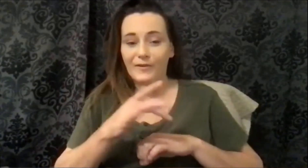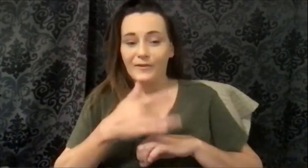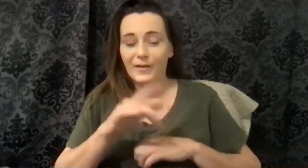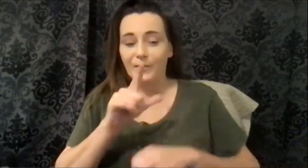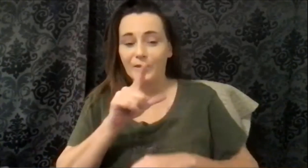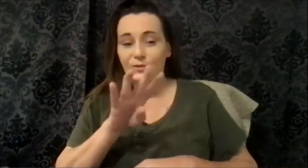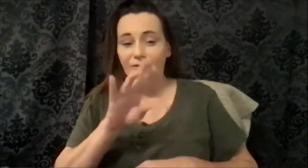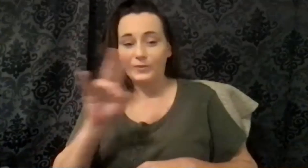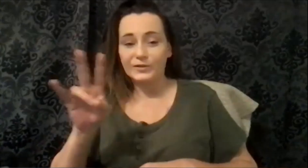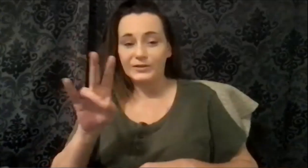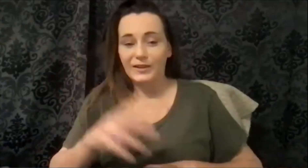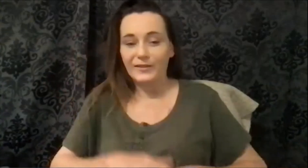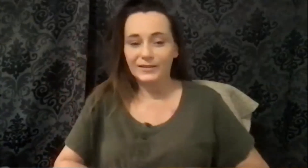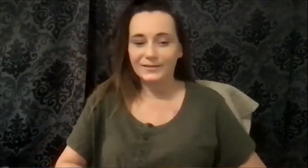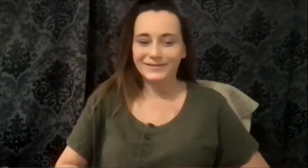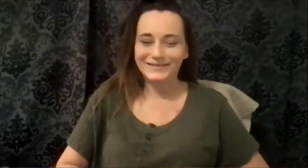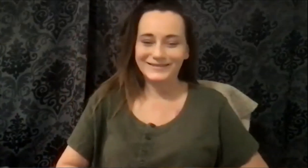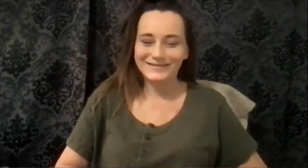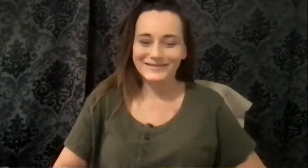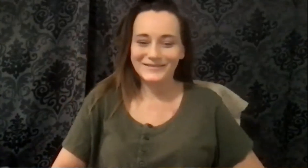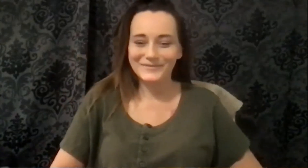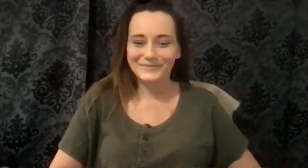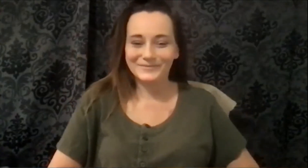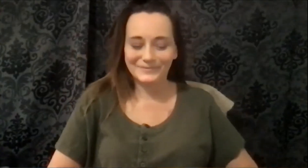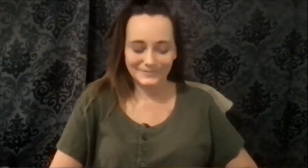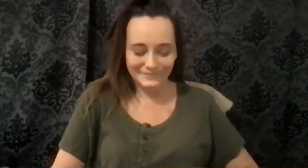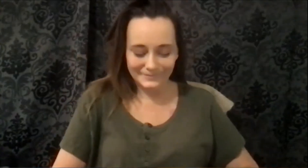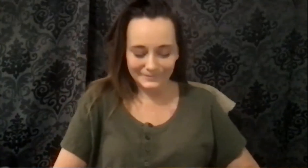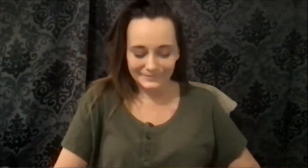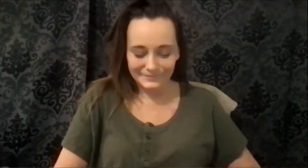don't call me at 3 in the morning, okay?